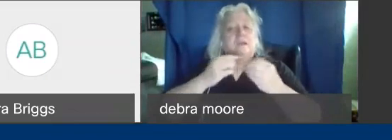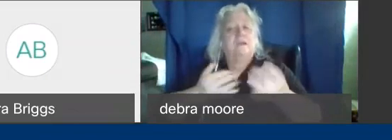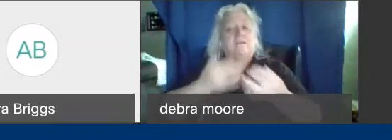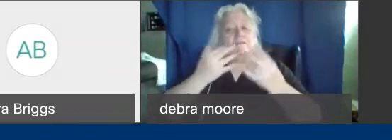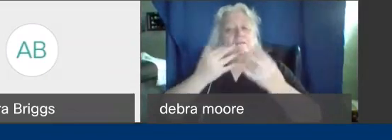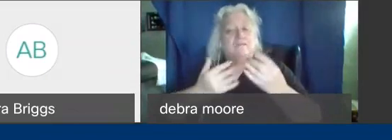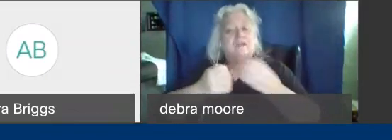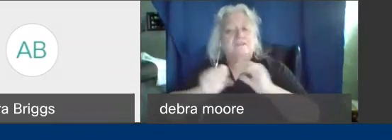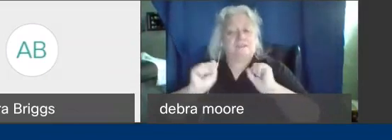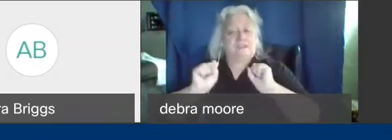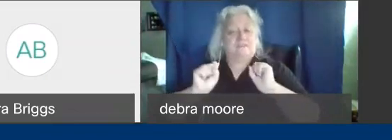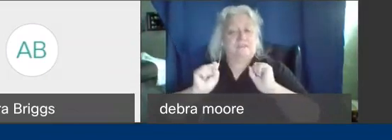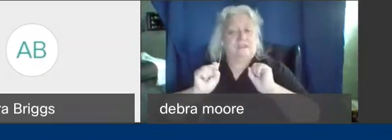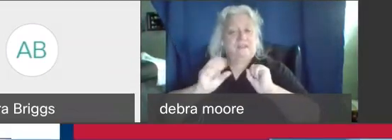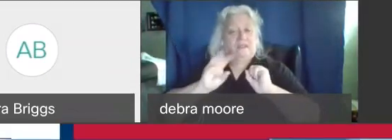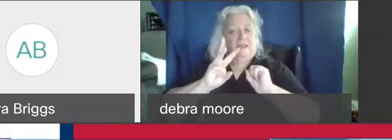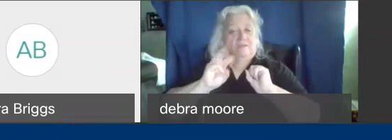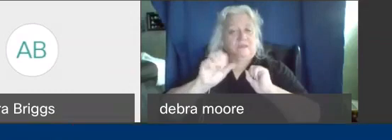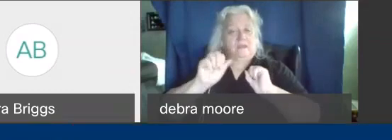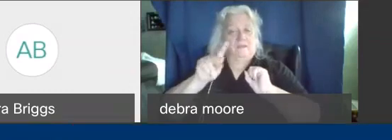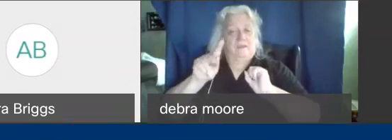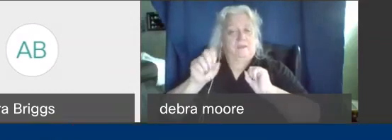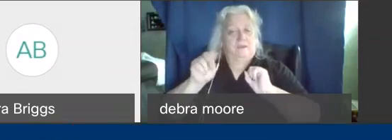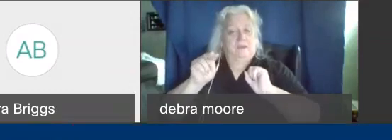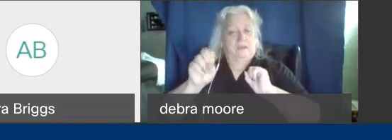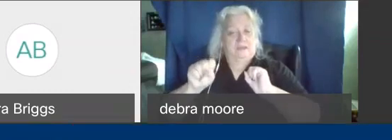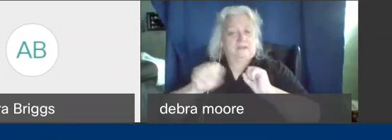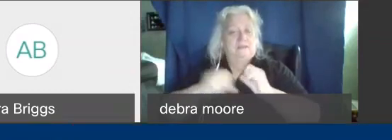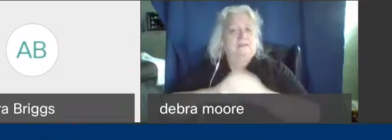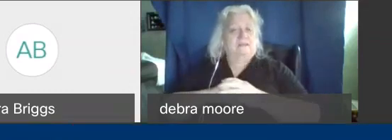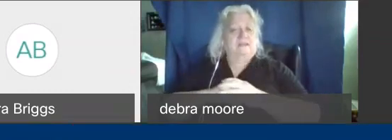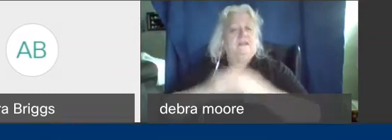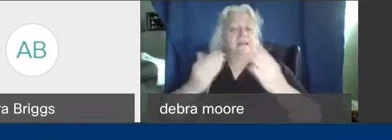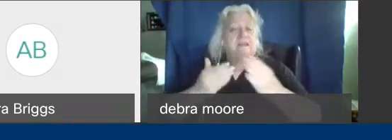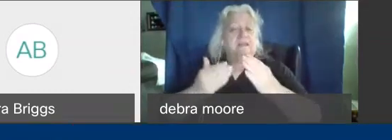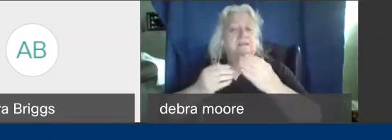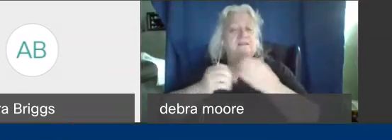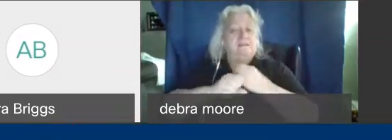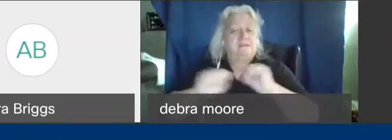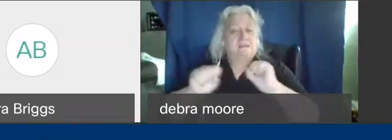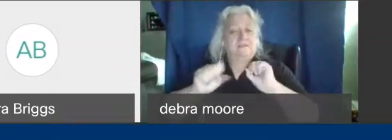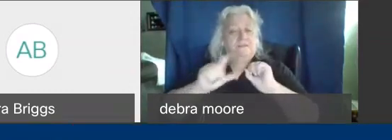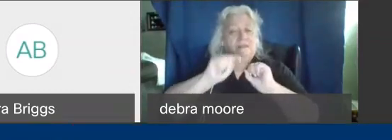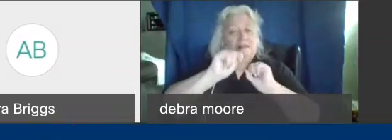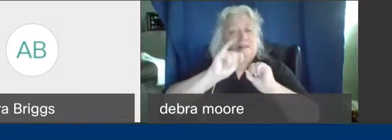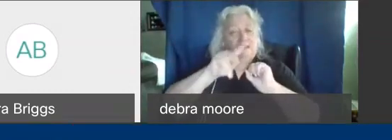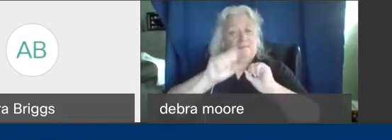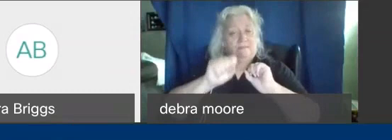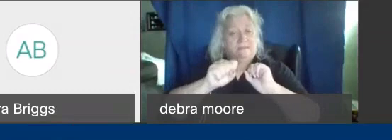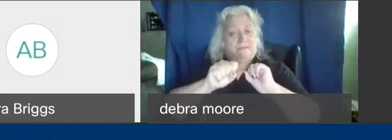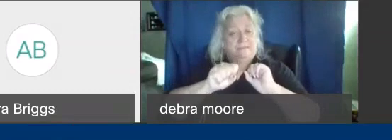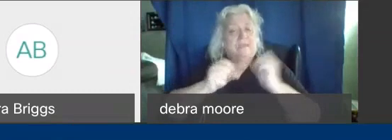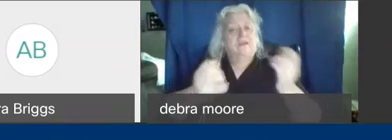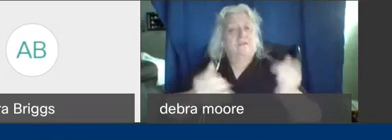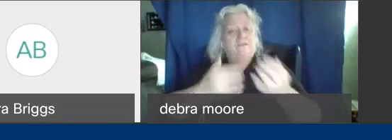weapons, and other campus safety information. So here are some safety tips. So for fire safety, always